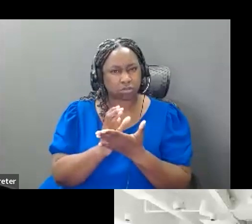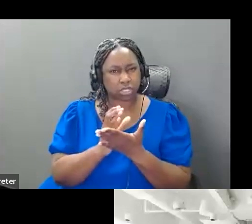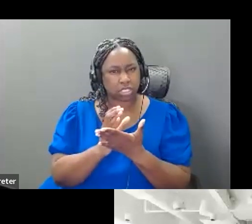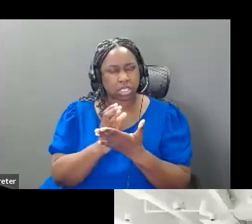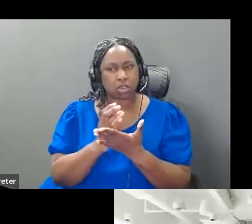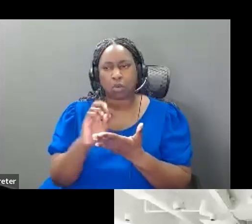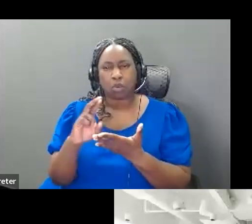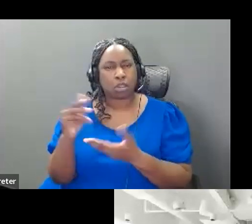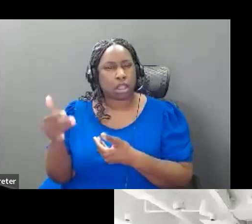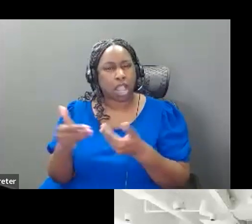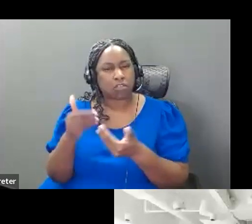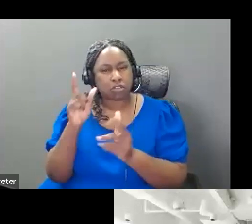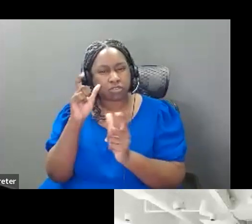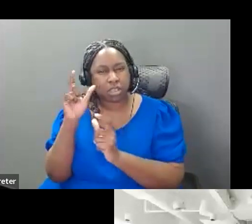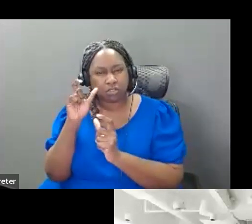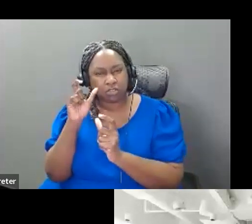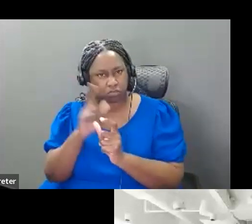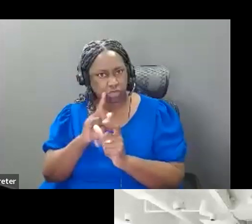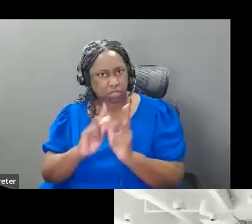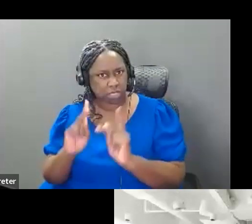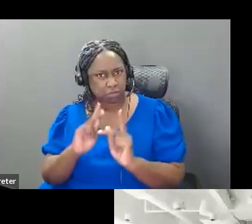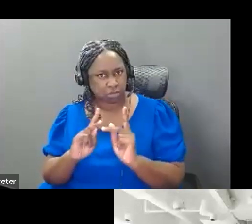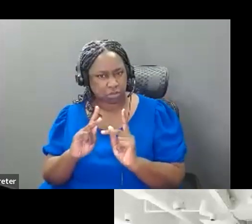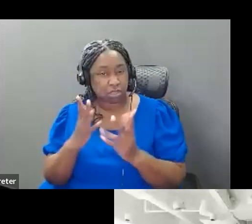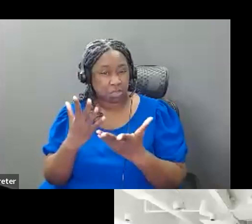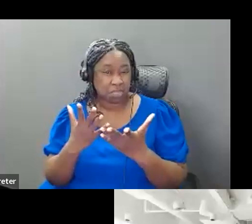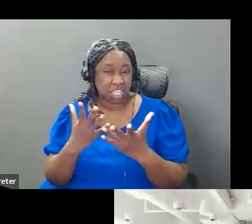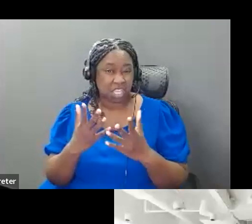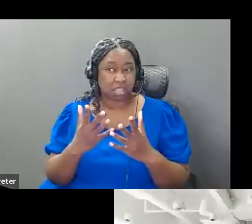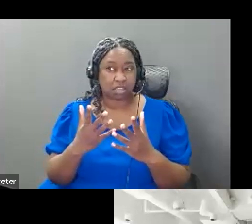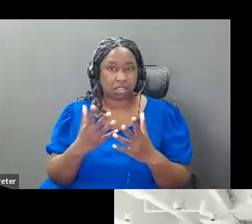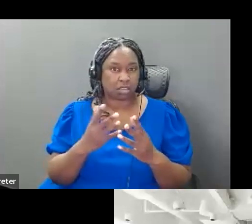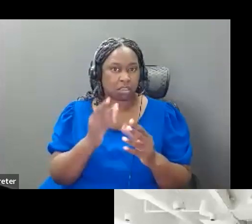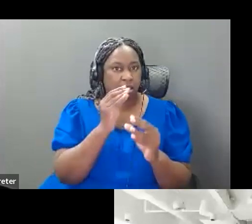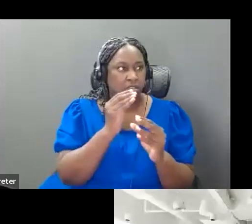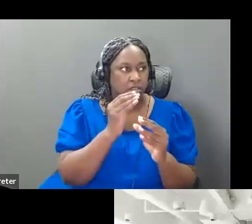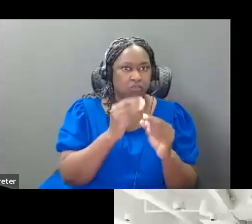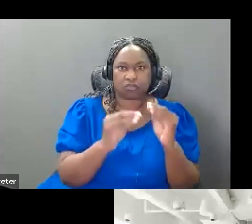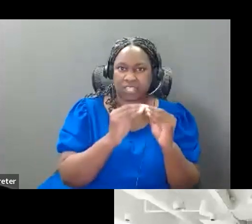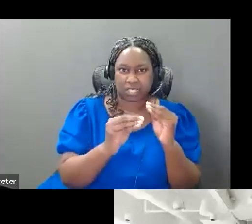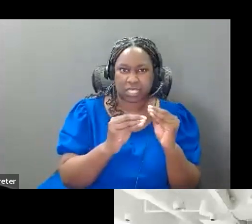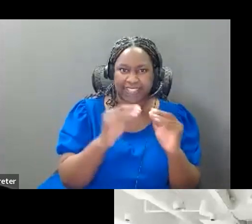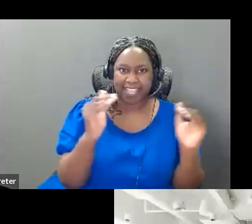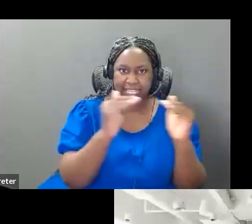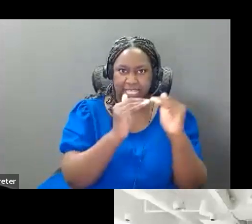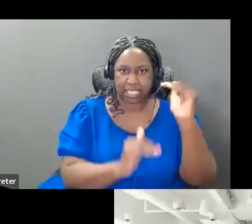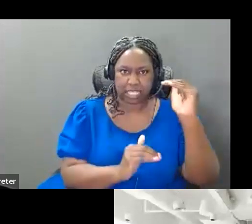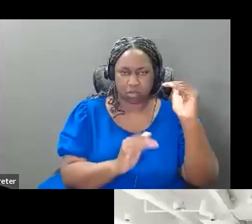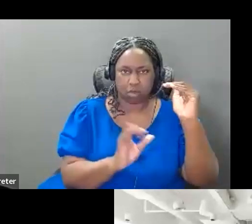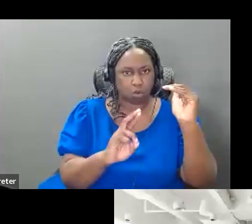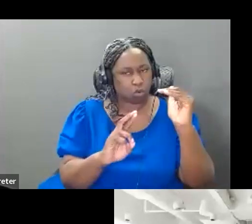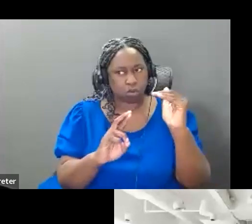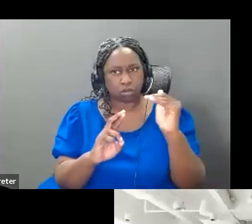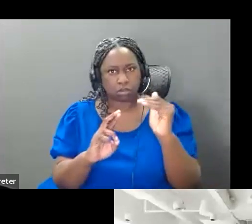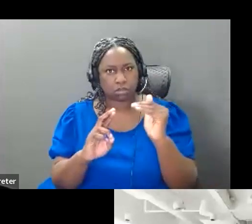take photographs of real people that either corrects the disparity or perpetuates it? So this was something you all were discussing during the pandemic, right?